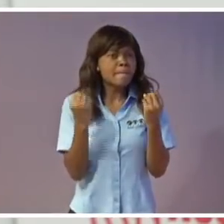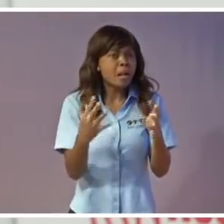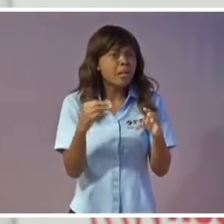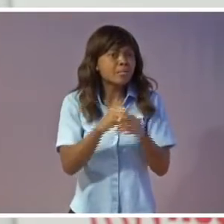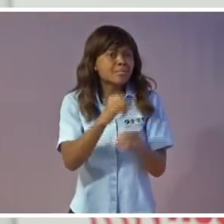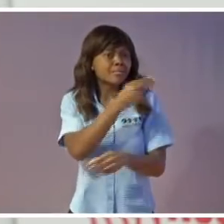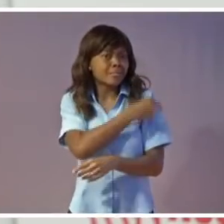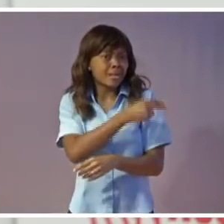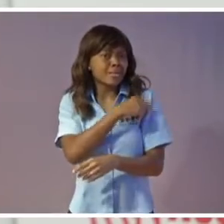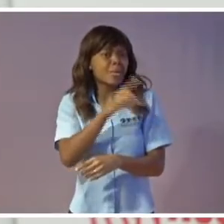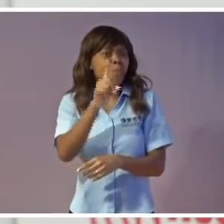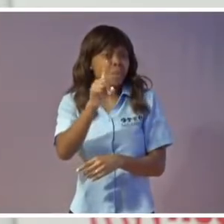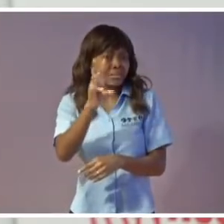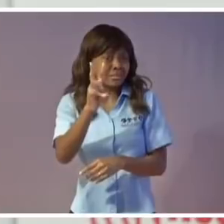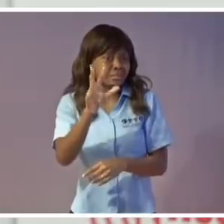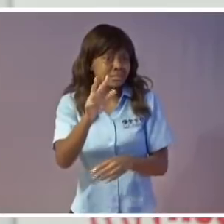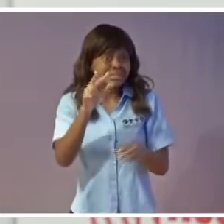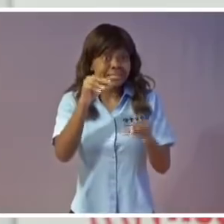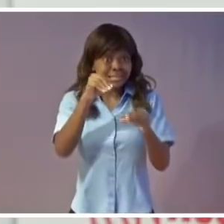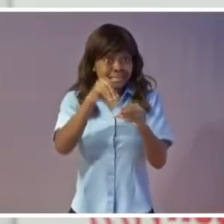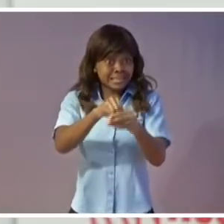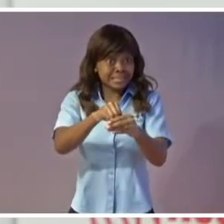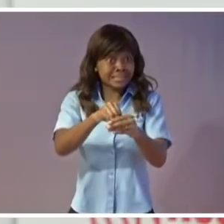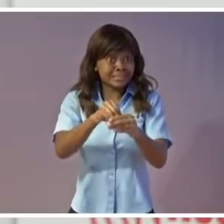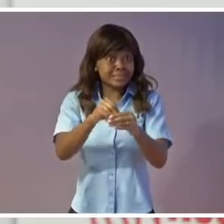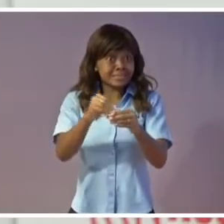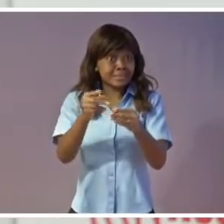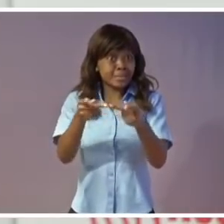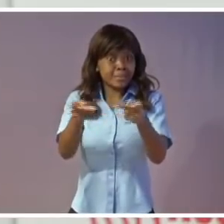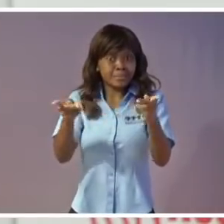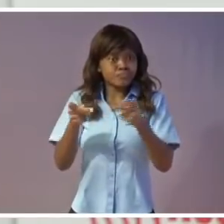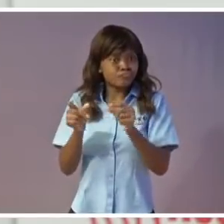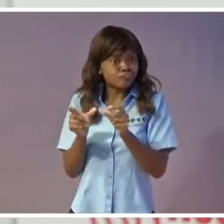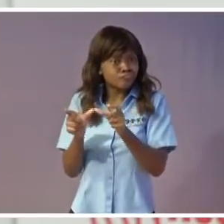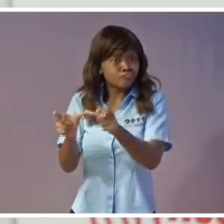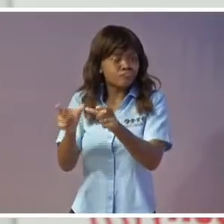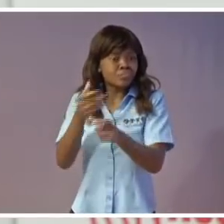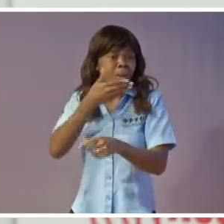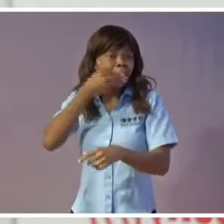163 patients in step-down facilities, and